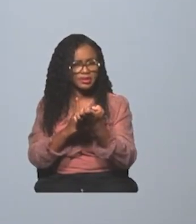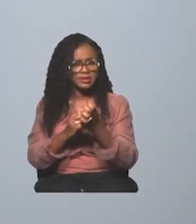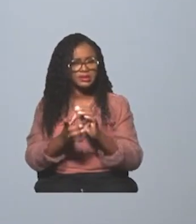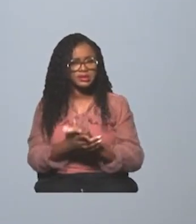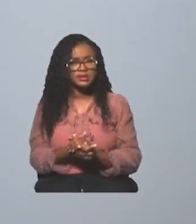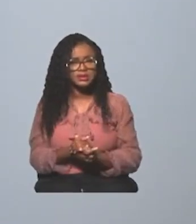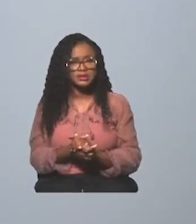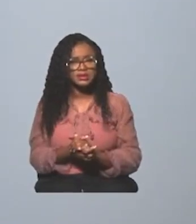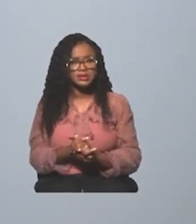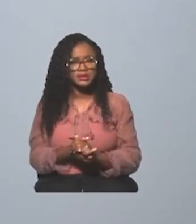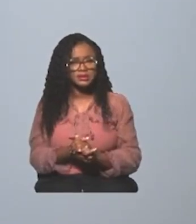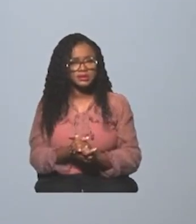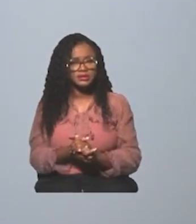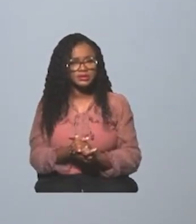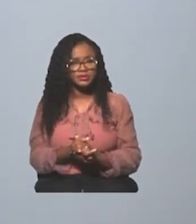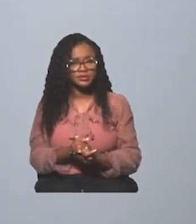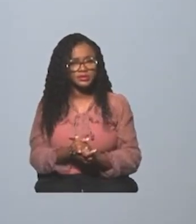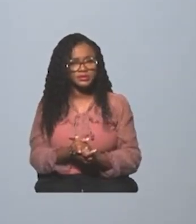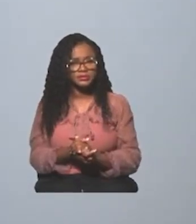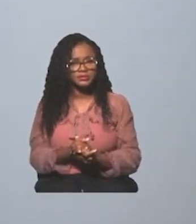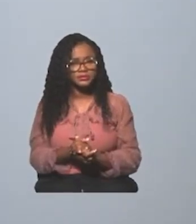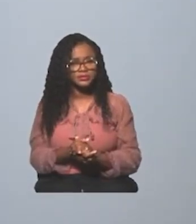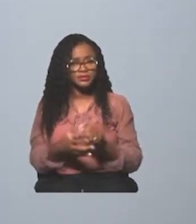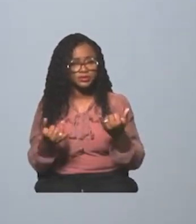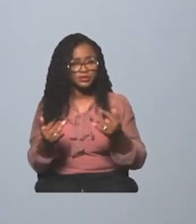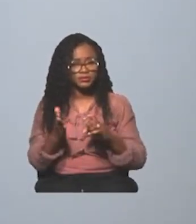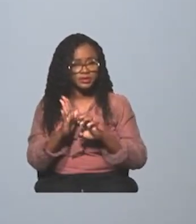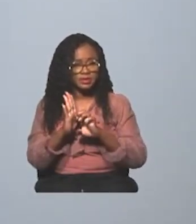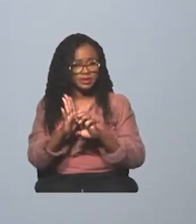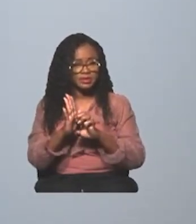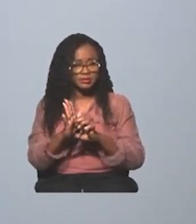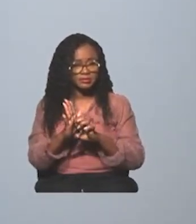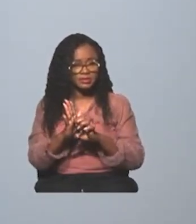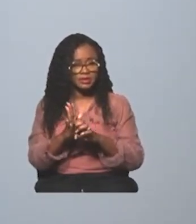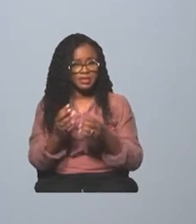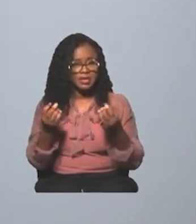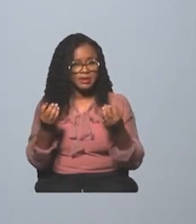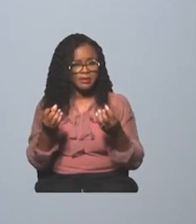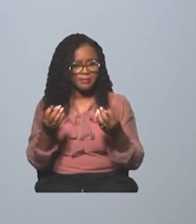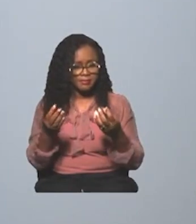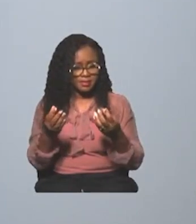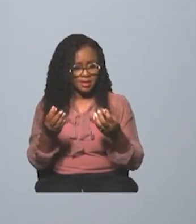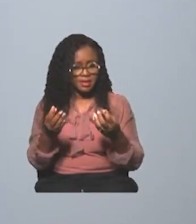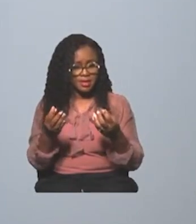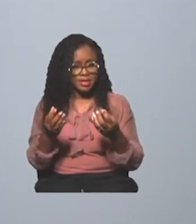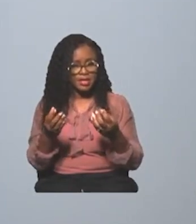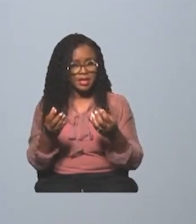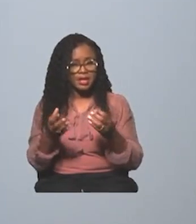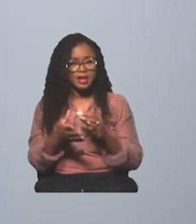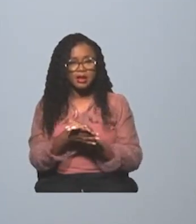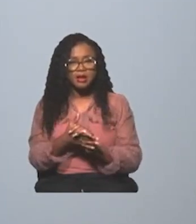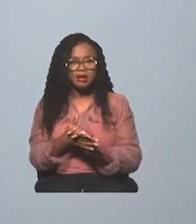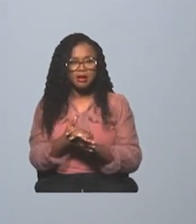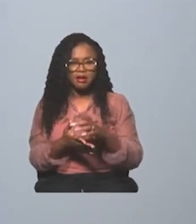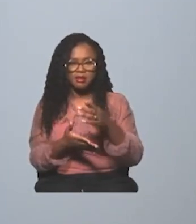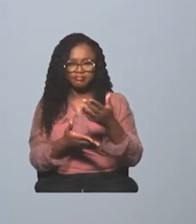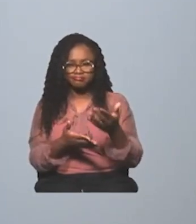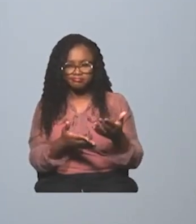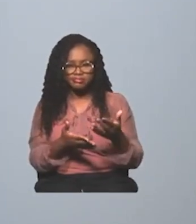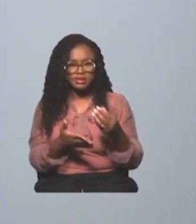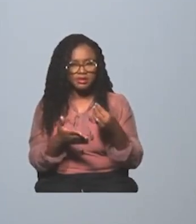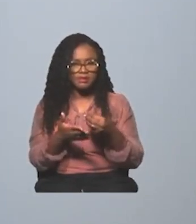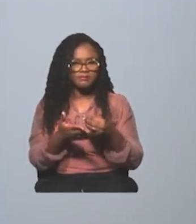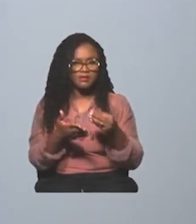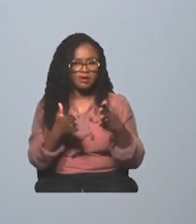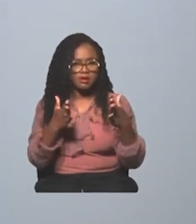perspective where it is auditable. So, for example, many of our clients, particularly the multinational clients, would